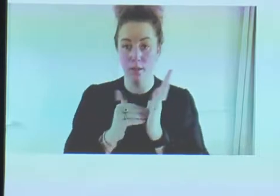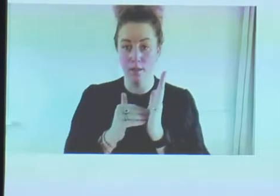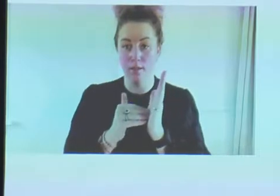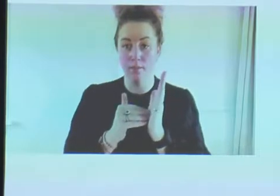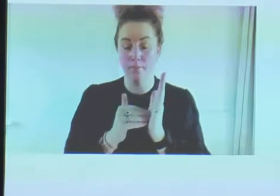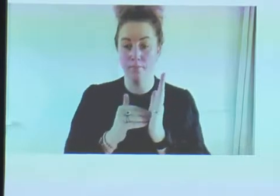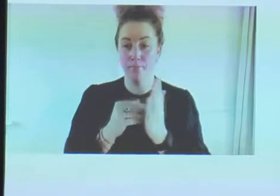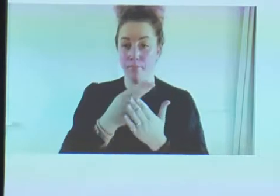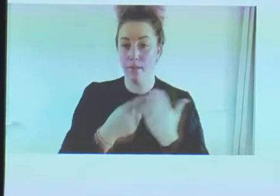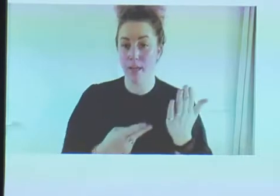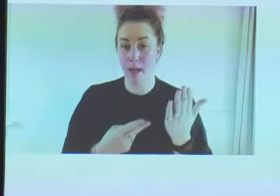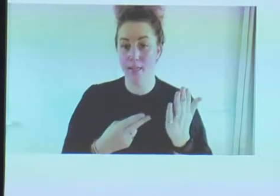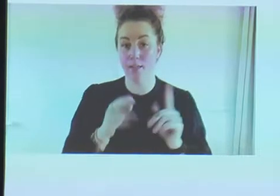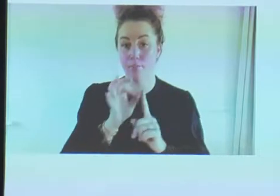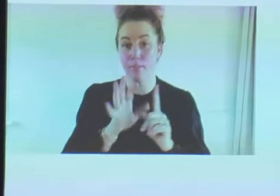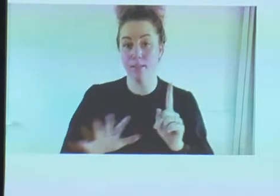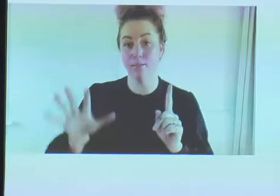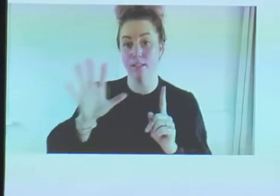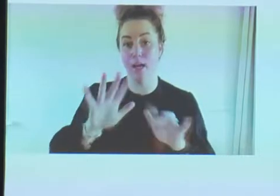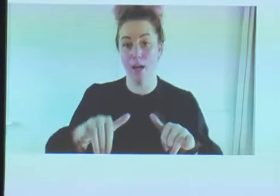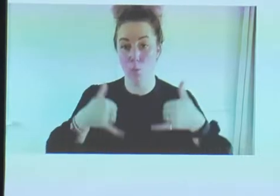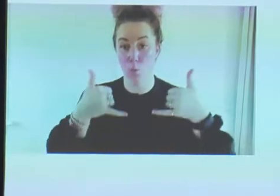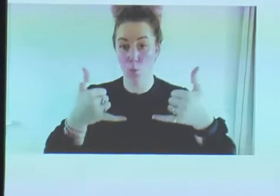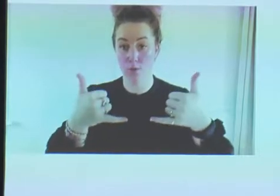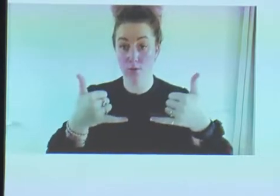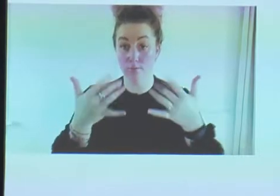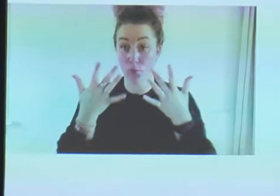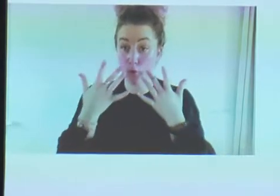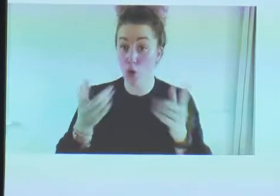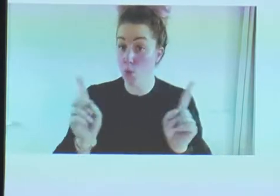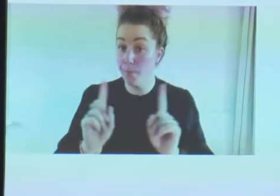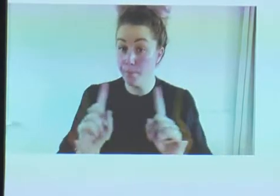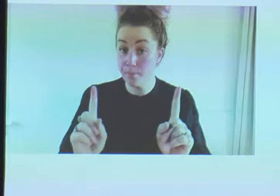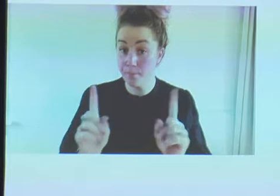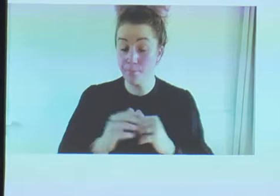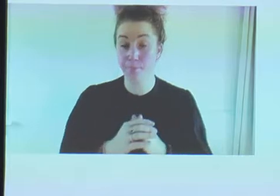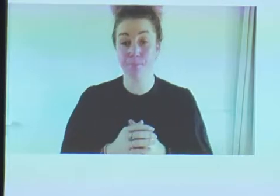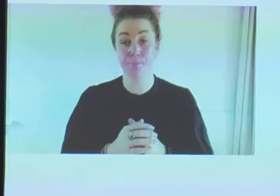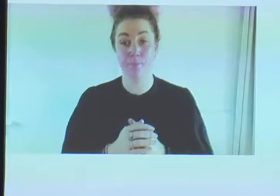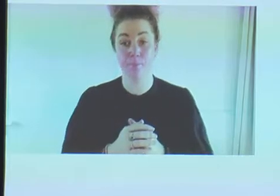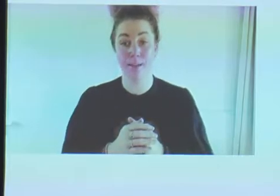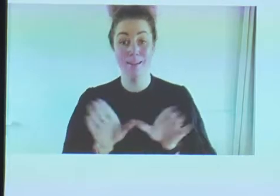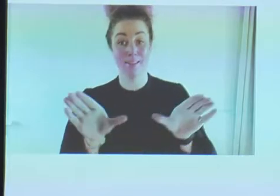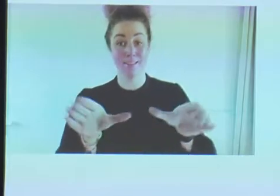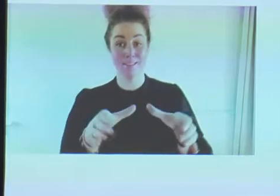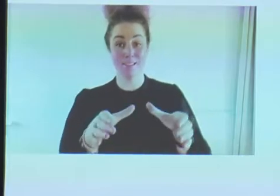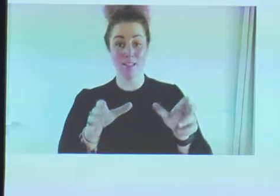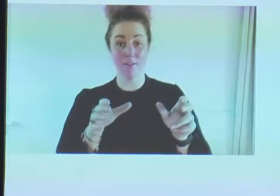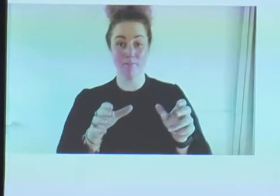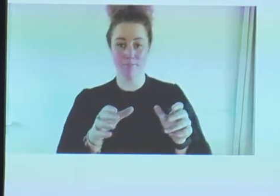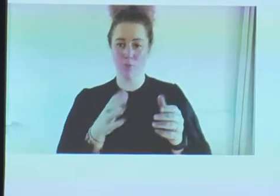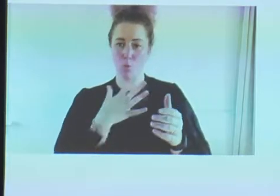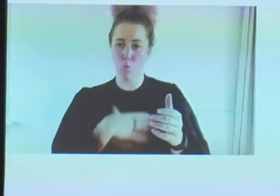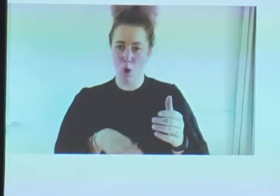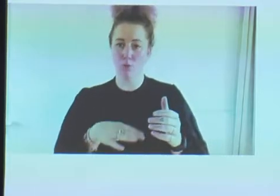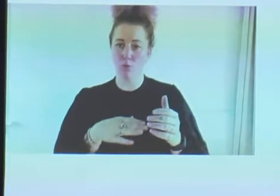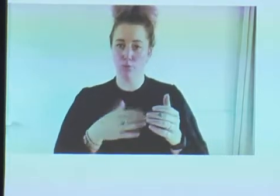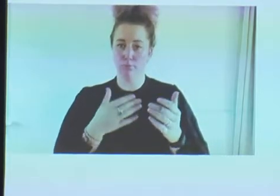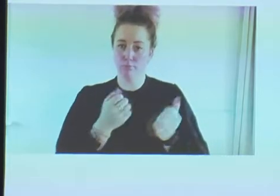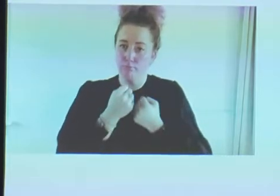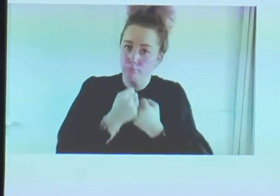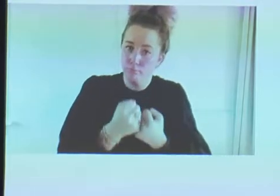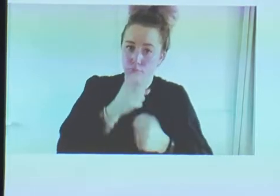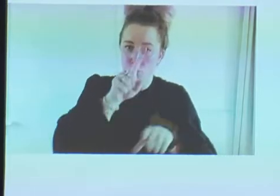Arts Pacifica Awards a reflection of the sectors called call to support our diverse